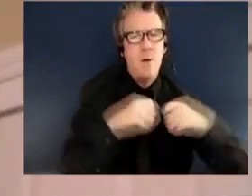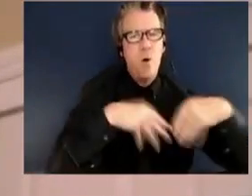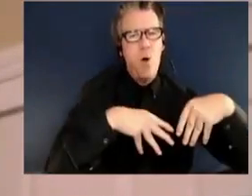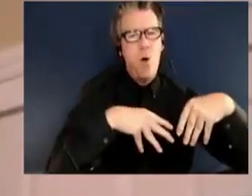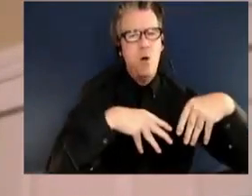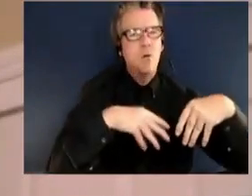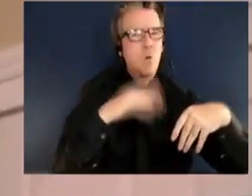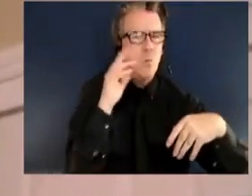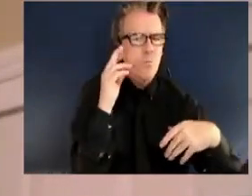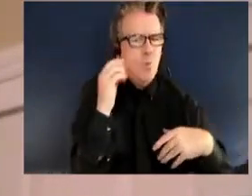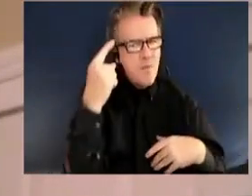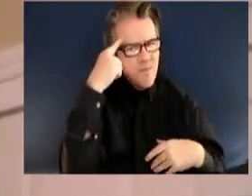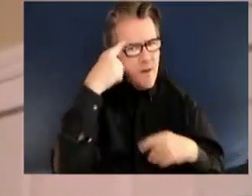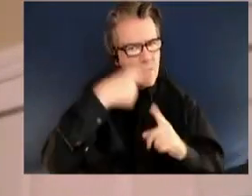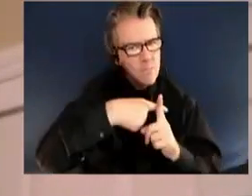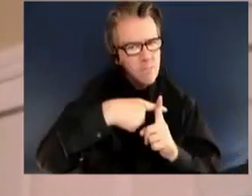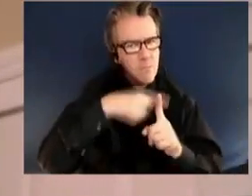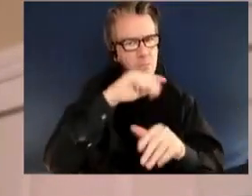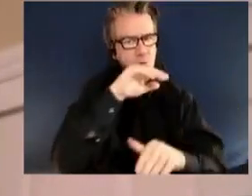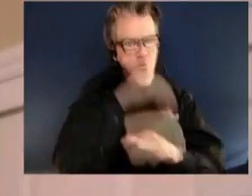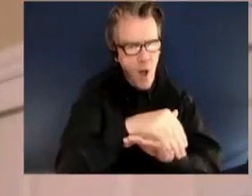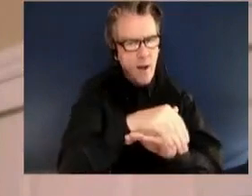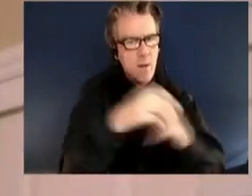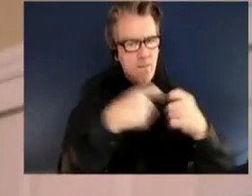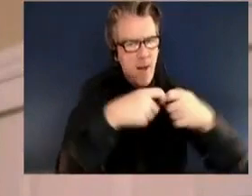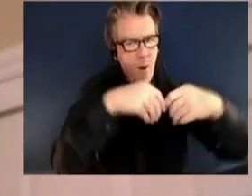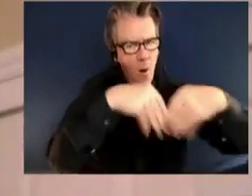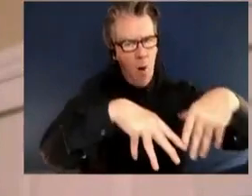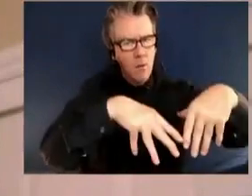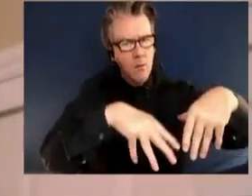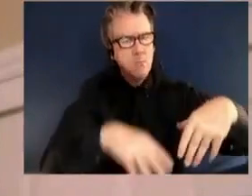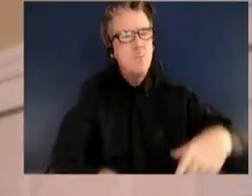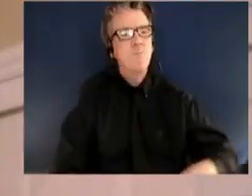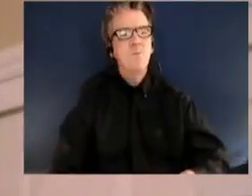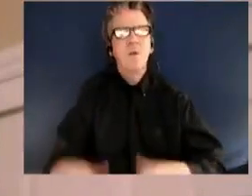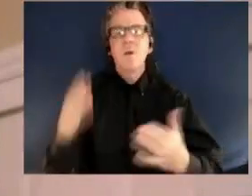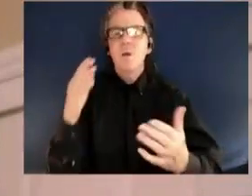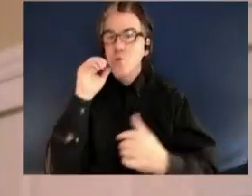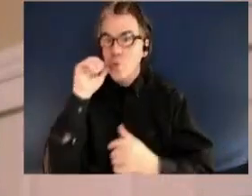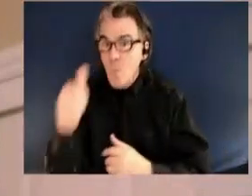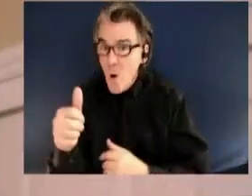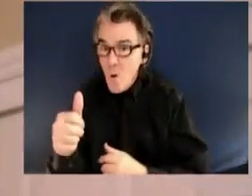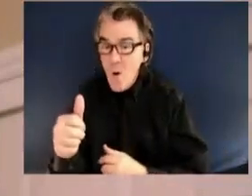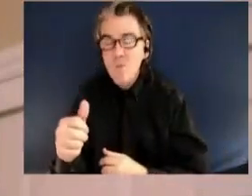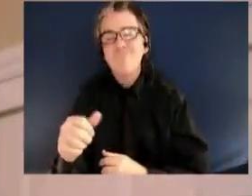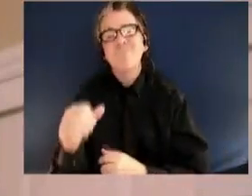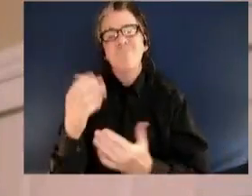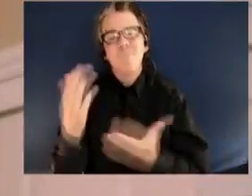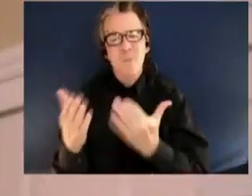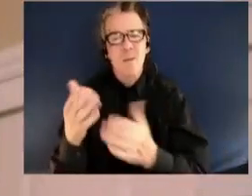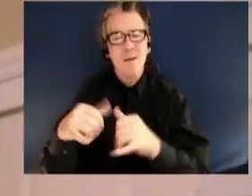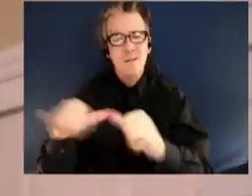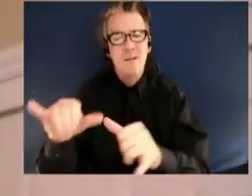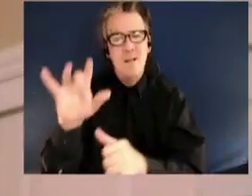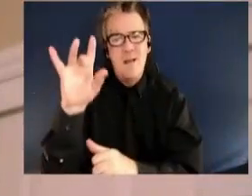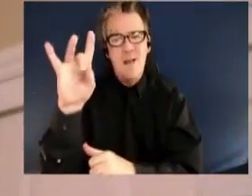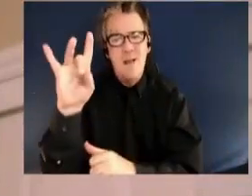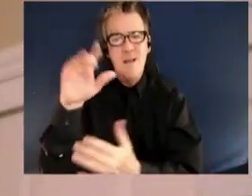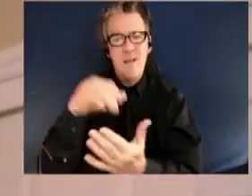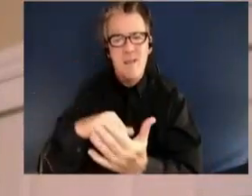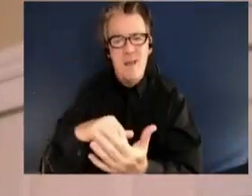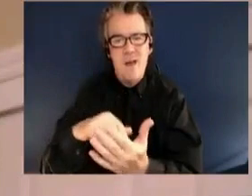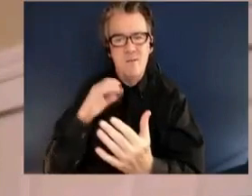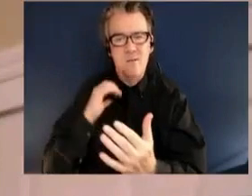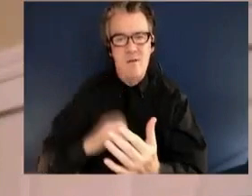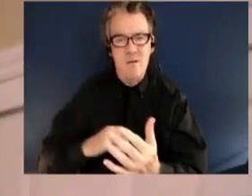have about 8,000 customers who will not be restored until tomorrow by midday, and we will have community resource centers